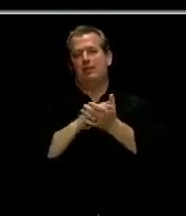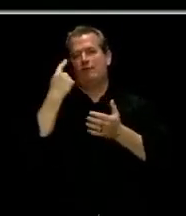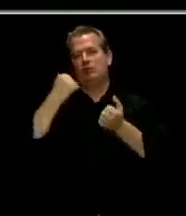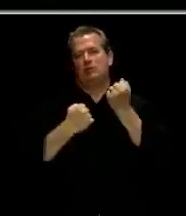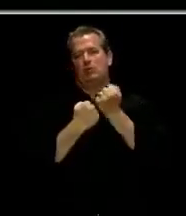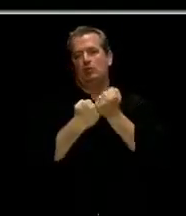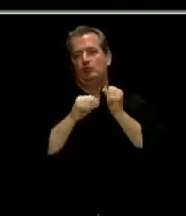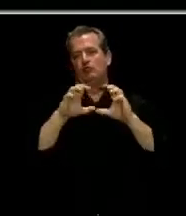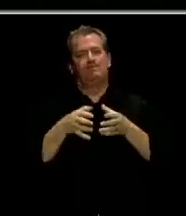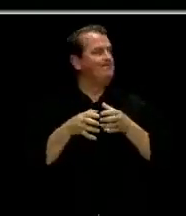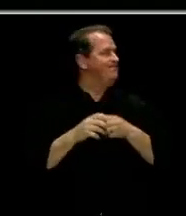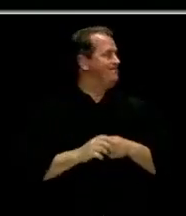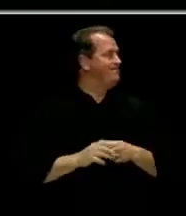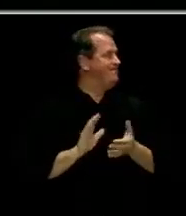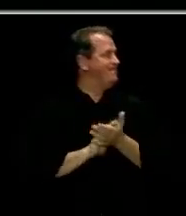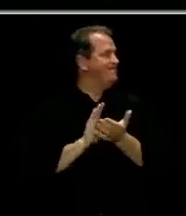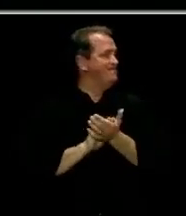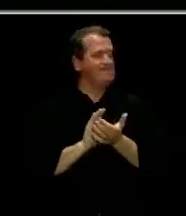legislature.